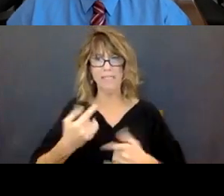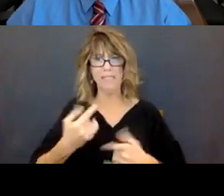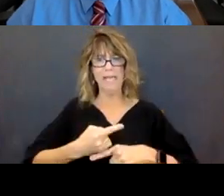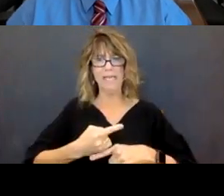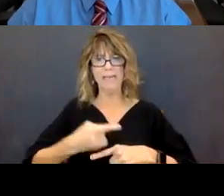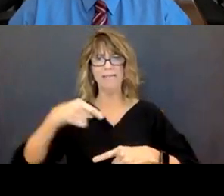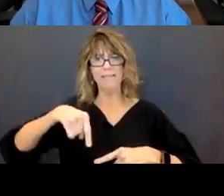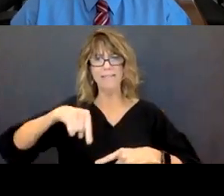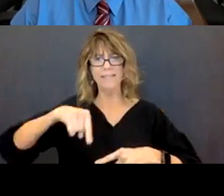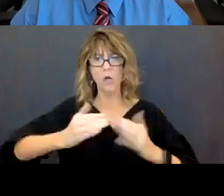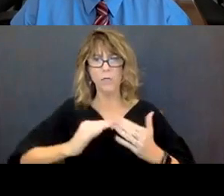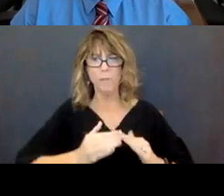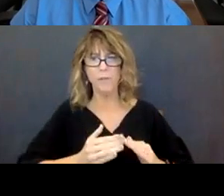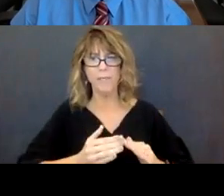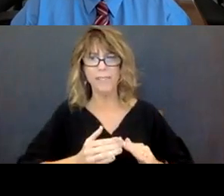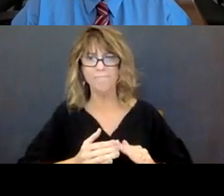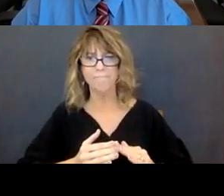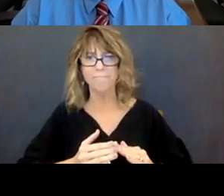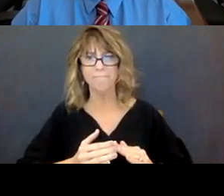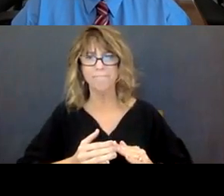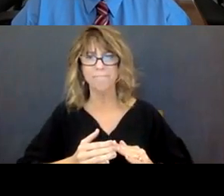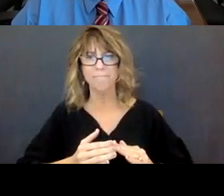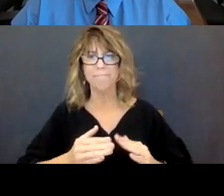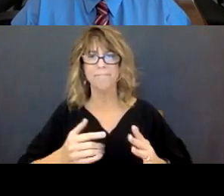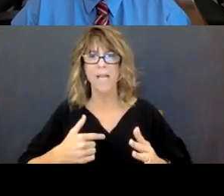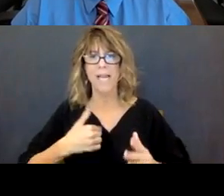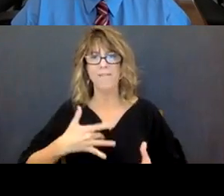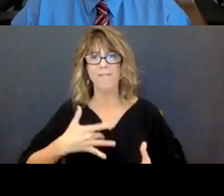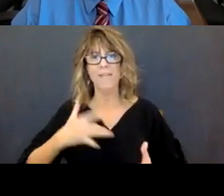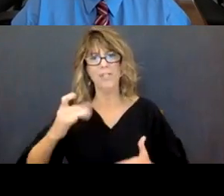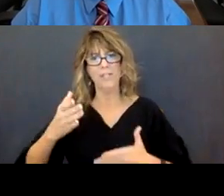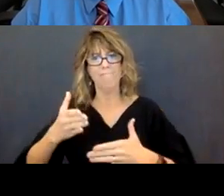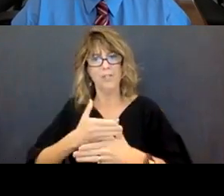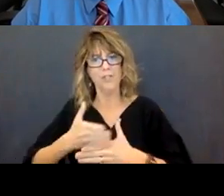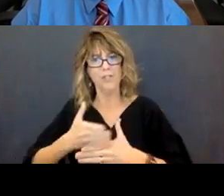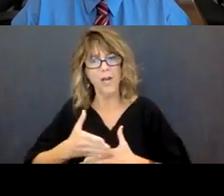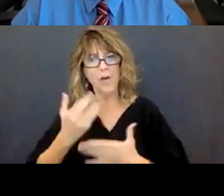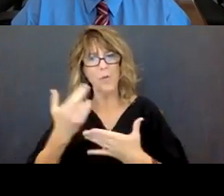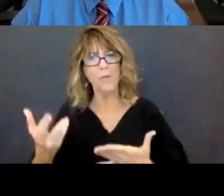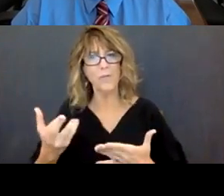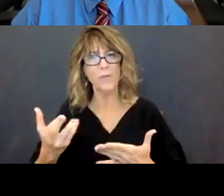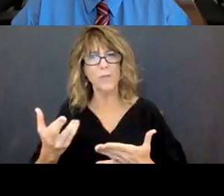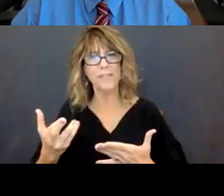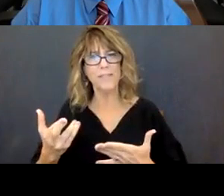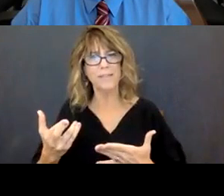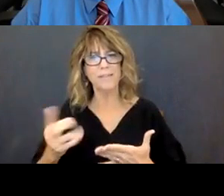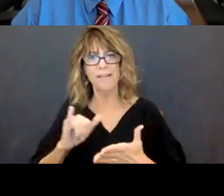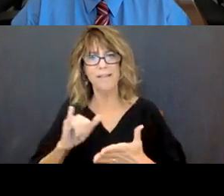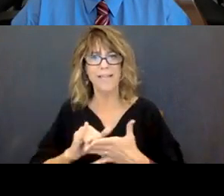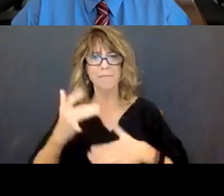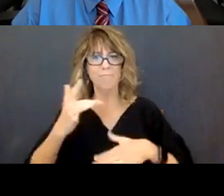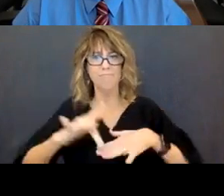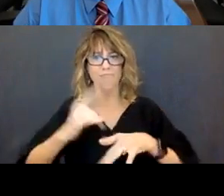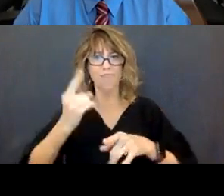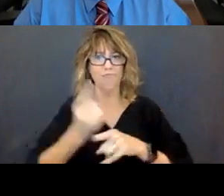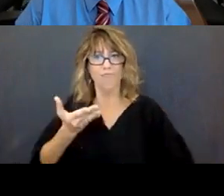feel compelled to share, I think, a resource that sits in front of us